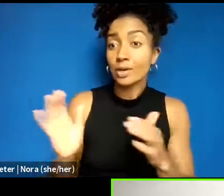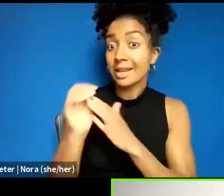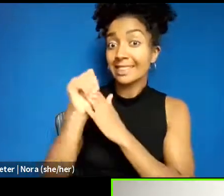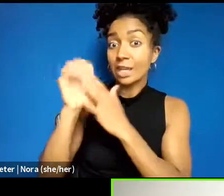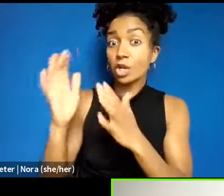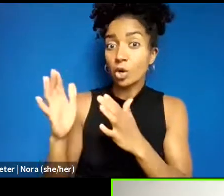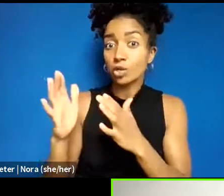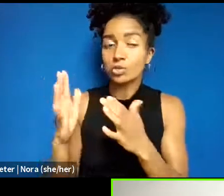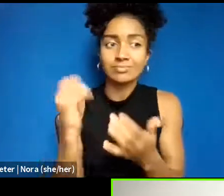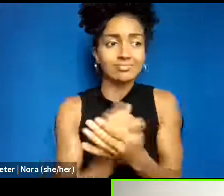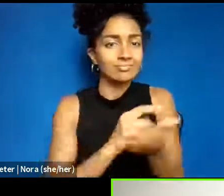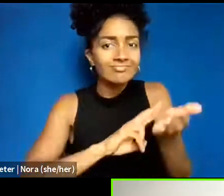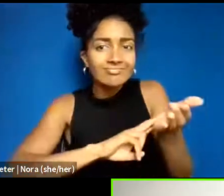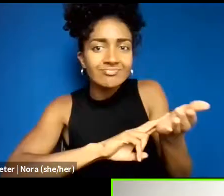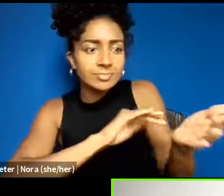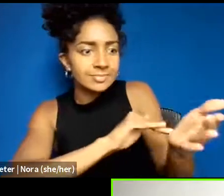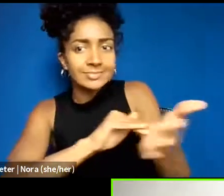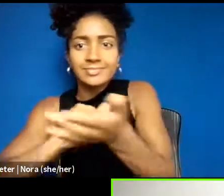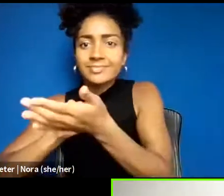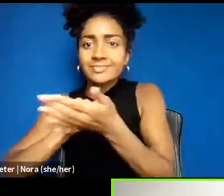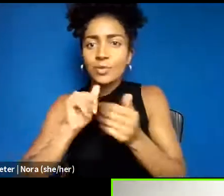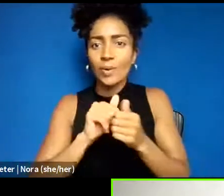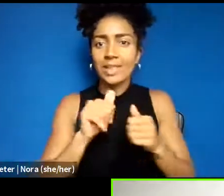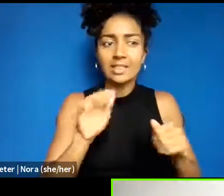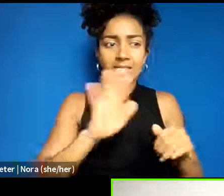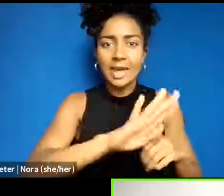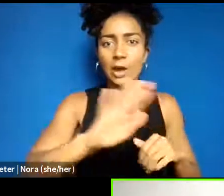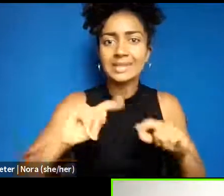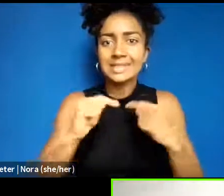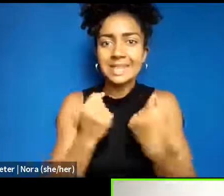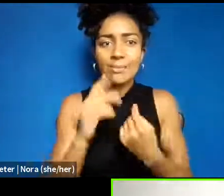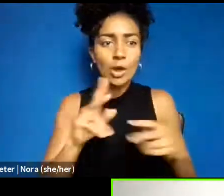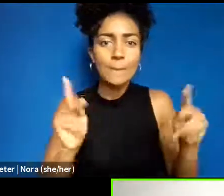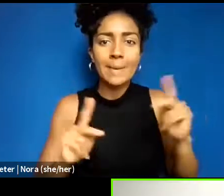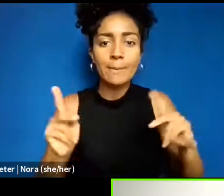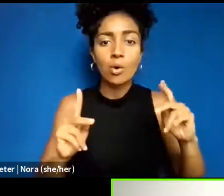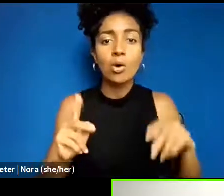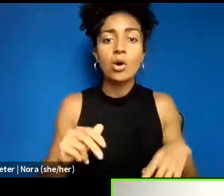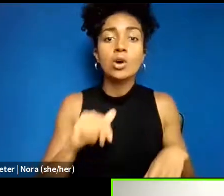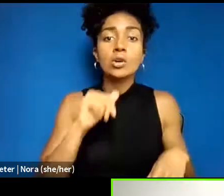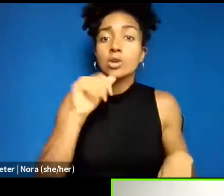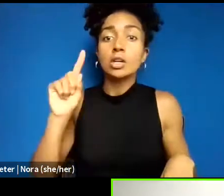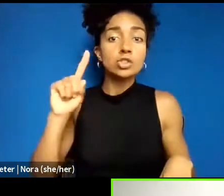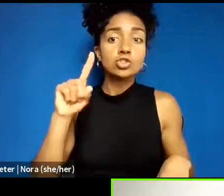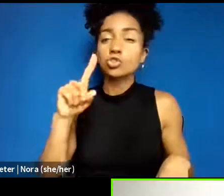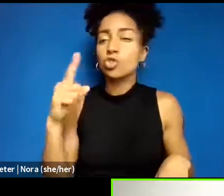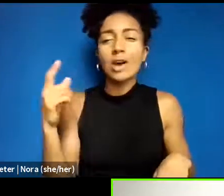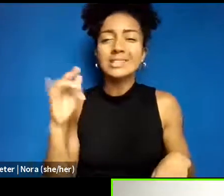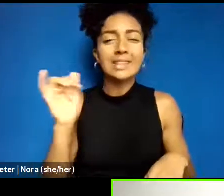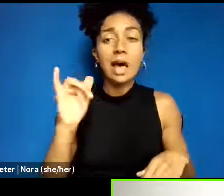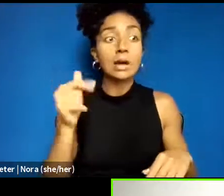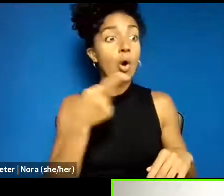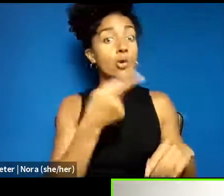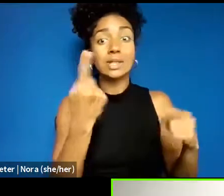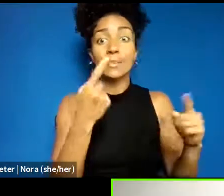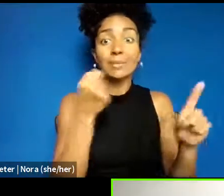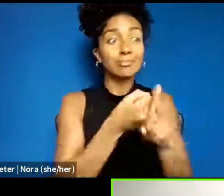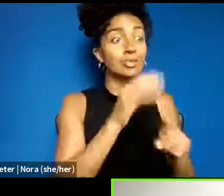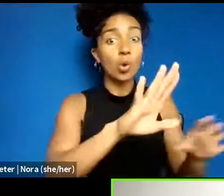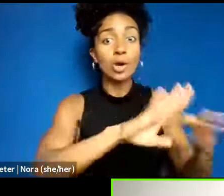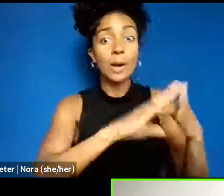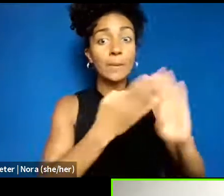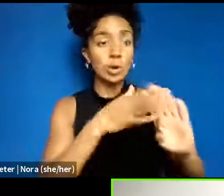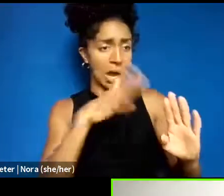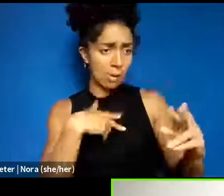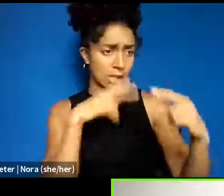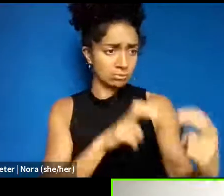say that not as a, hey, I'm going to check in with you because something is happening in your community,